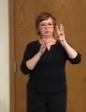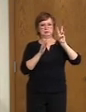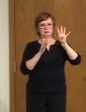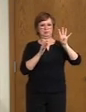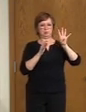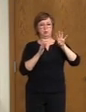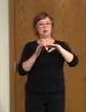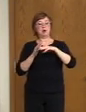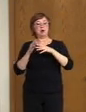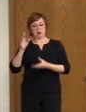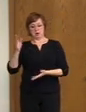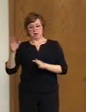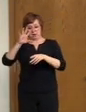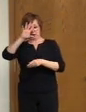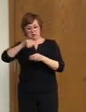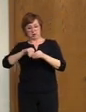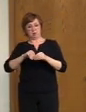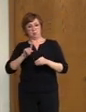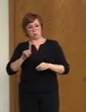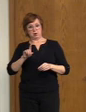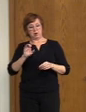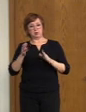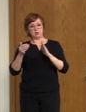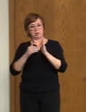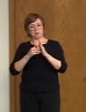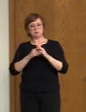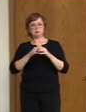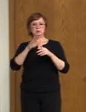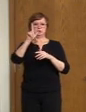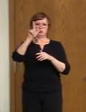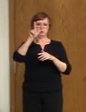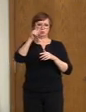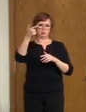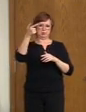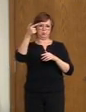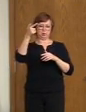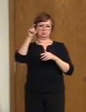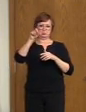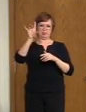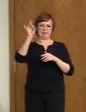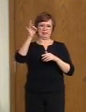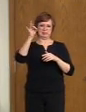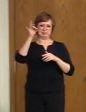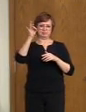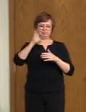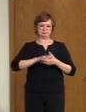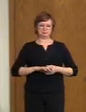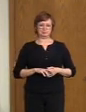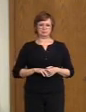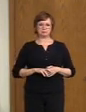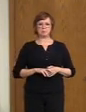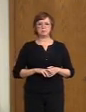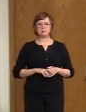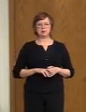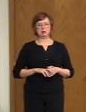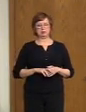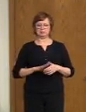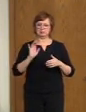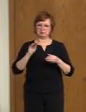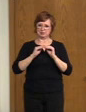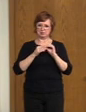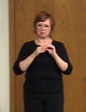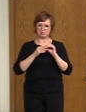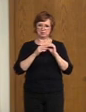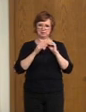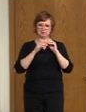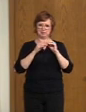100,000. So again, it's still remaining high. It's not going much higher